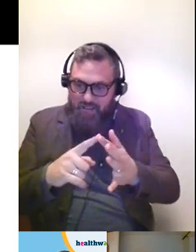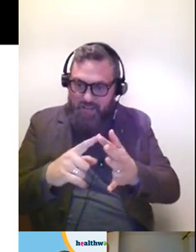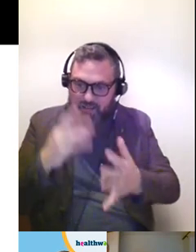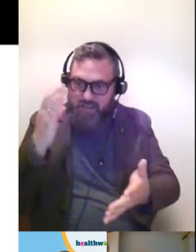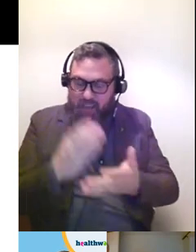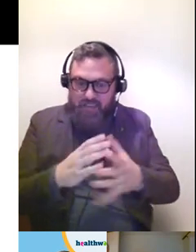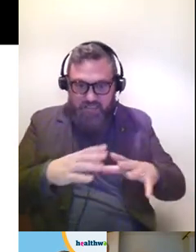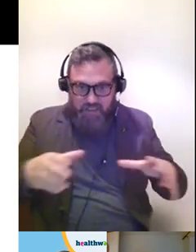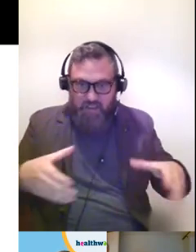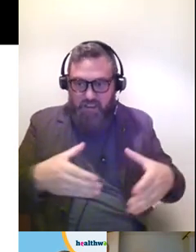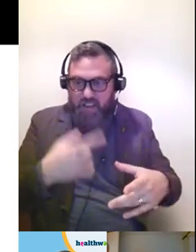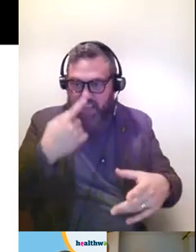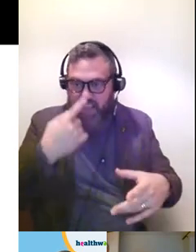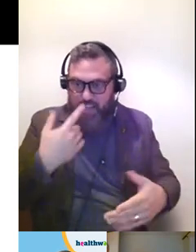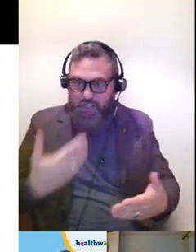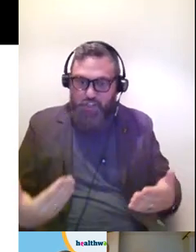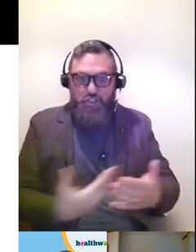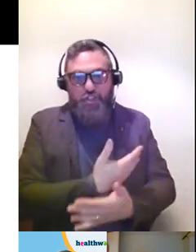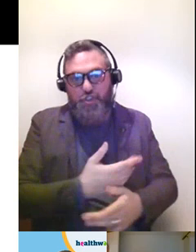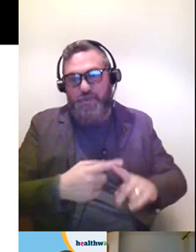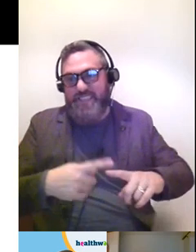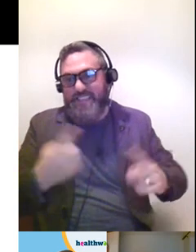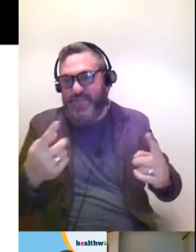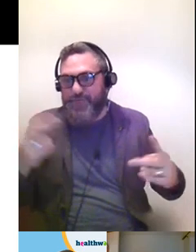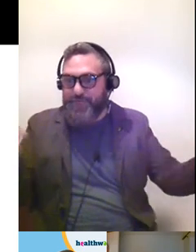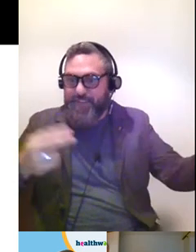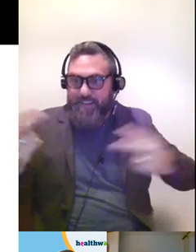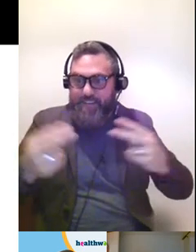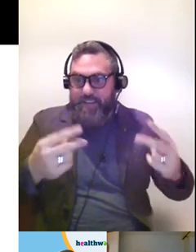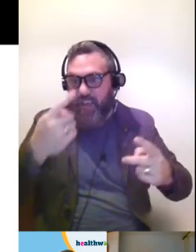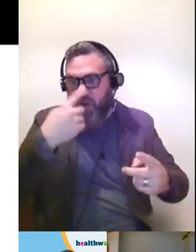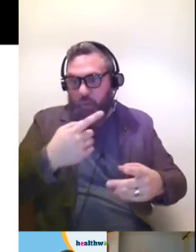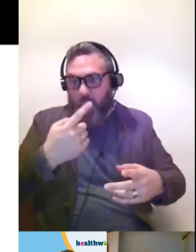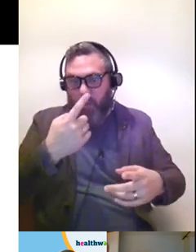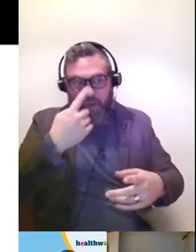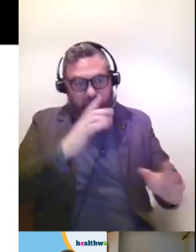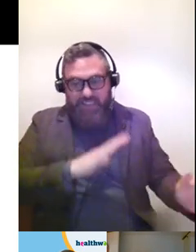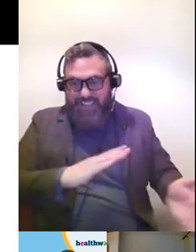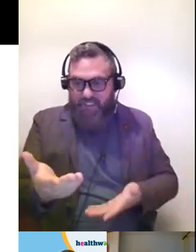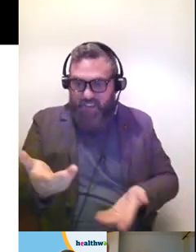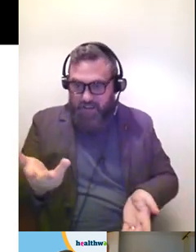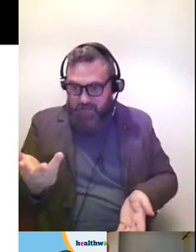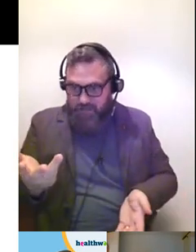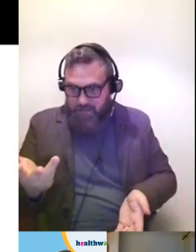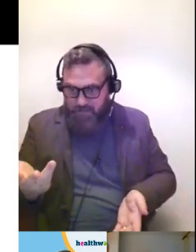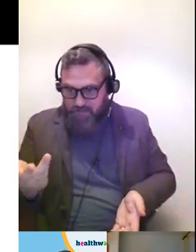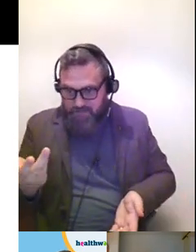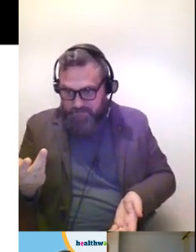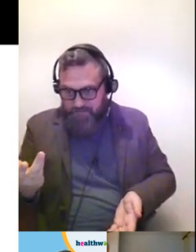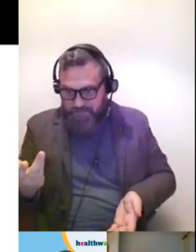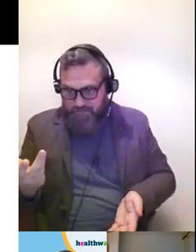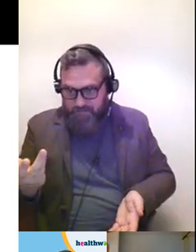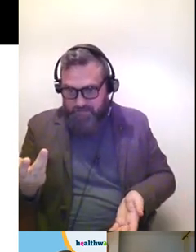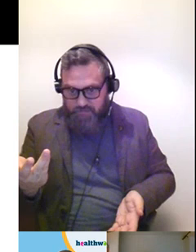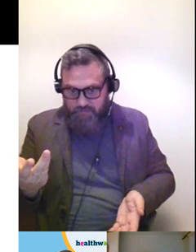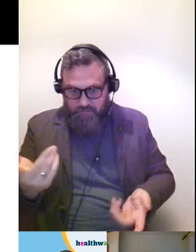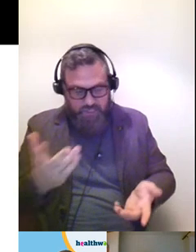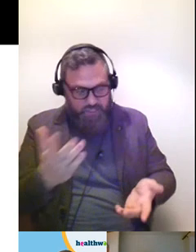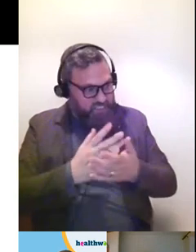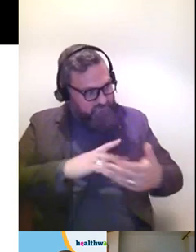and different perspectives or energised ideas on how we can deliver that, you know, take us in a more